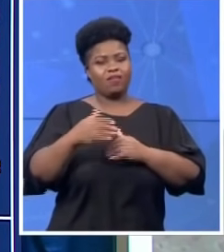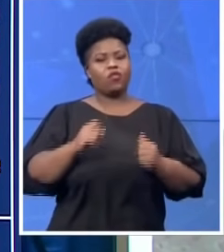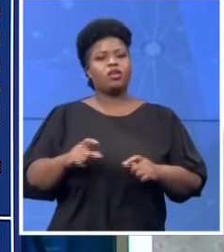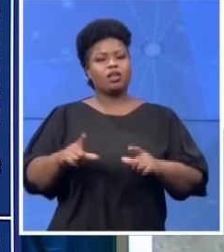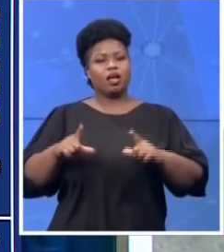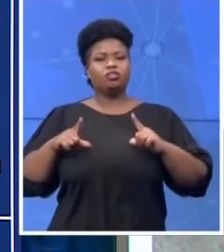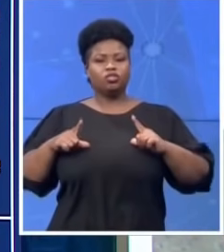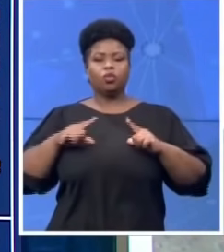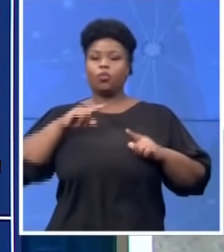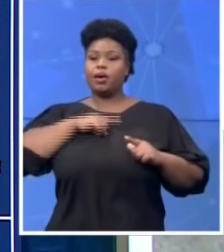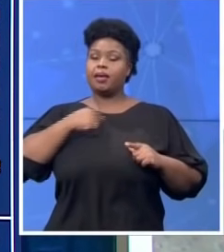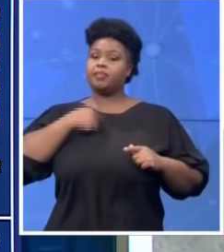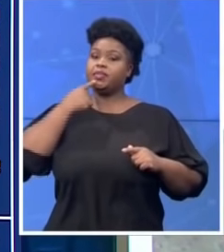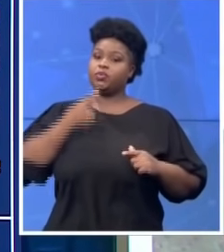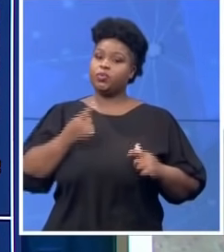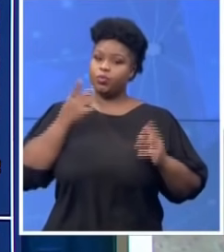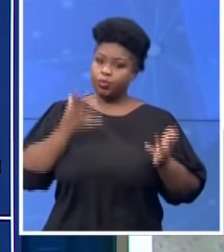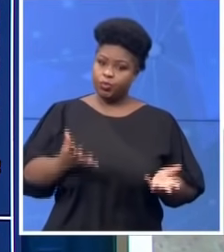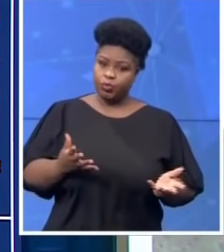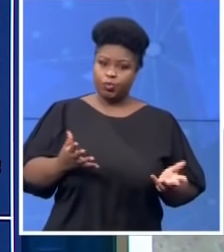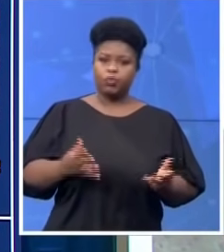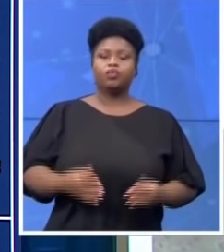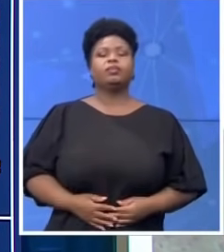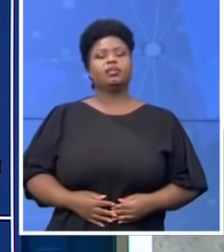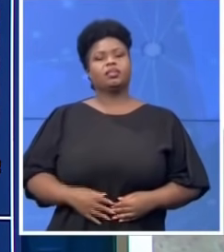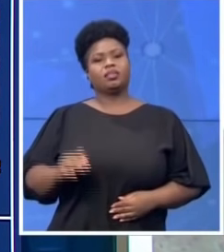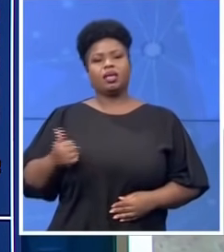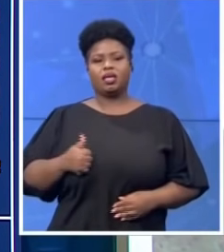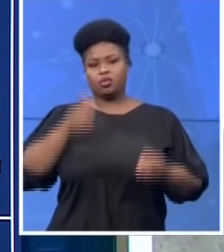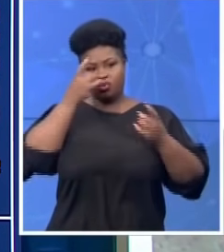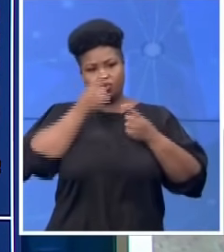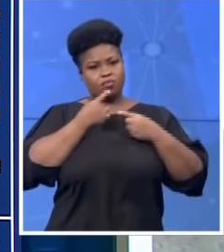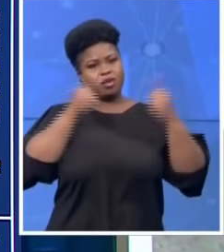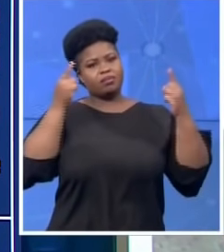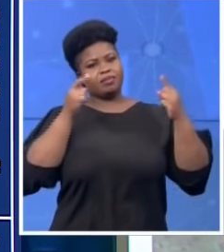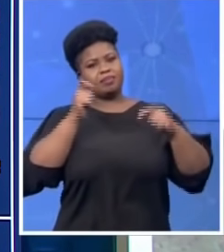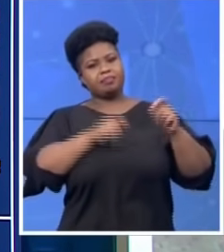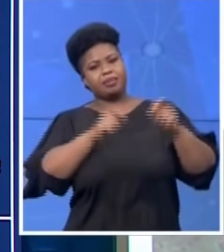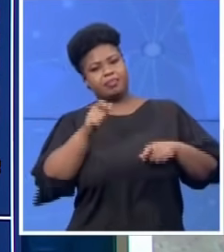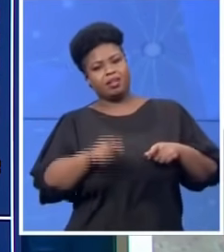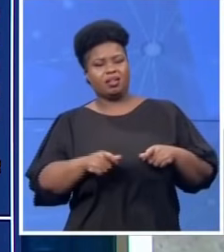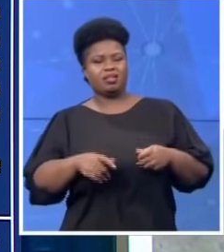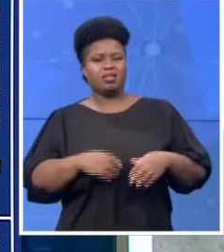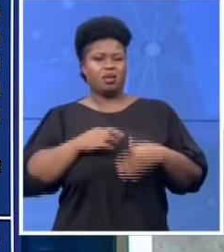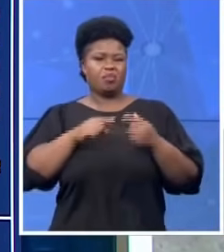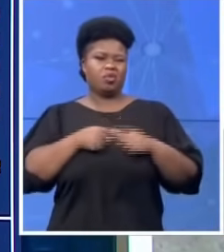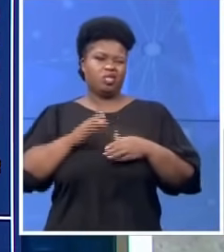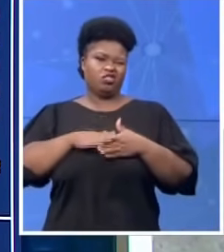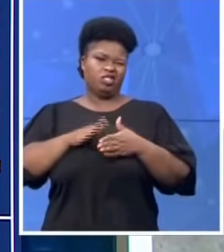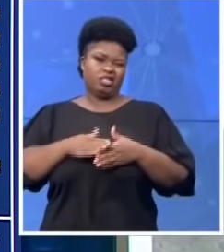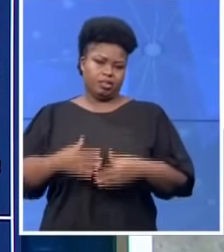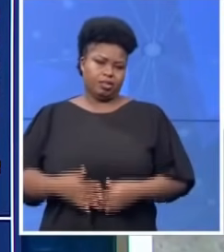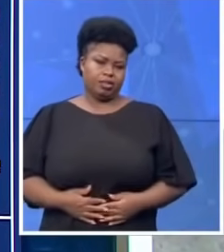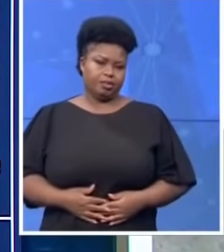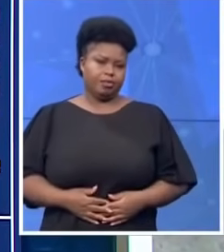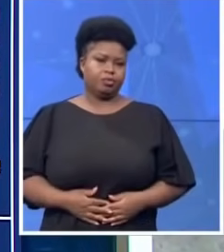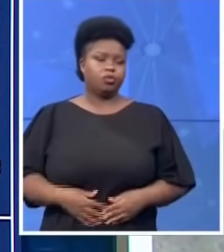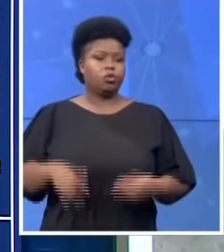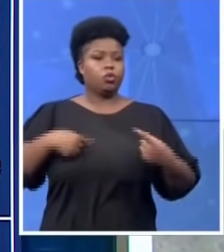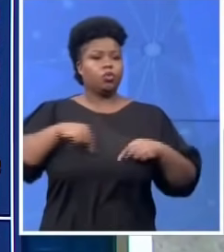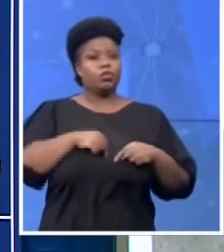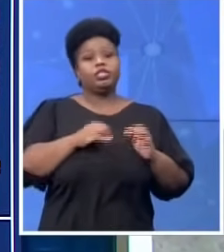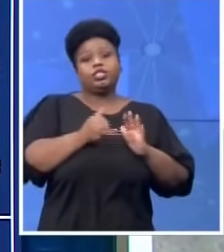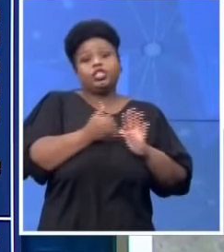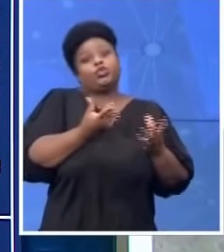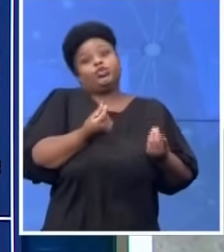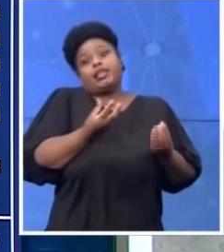better inform the public about those reasons. So we just do the numbers. You're just the scientist. But I guess